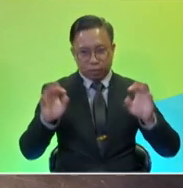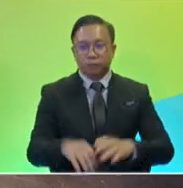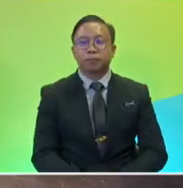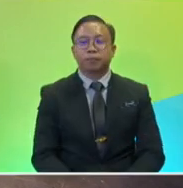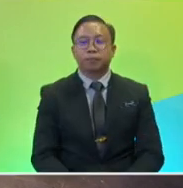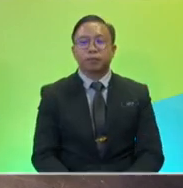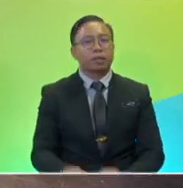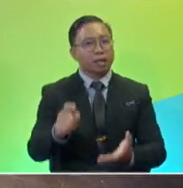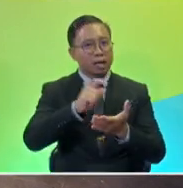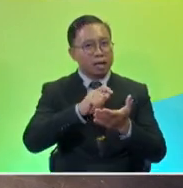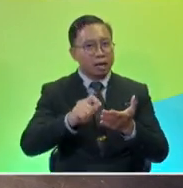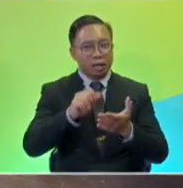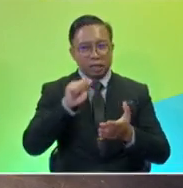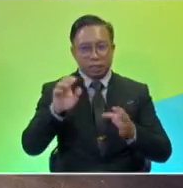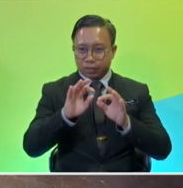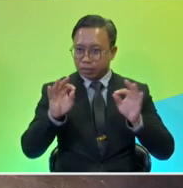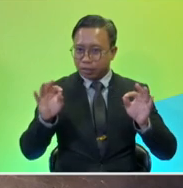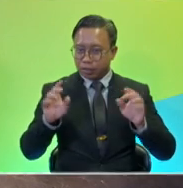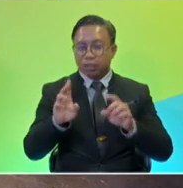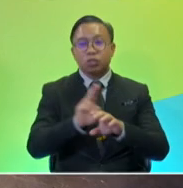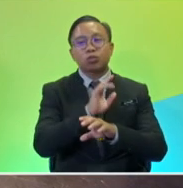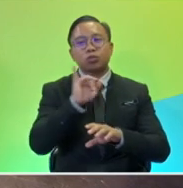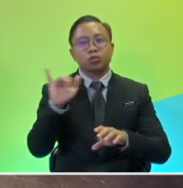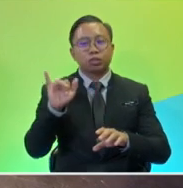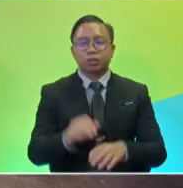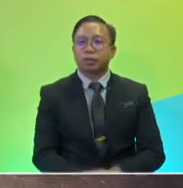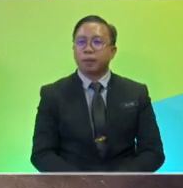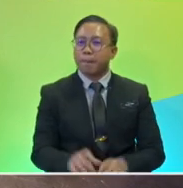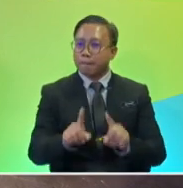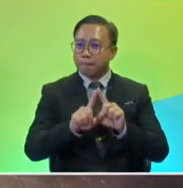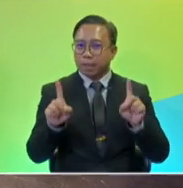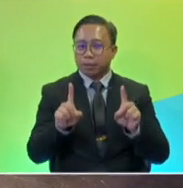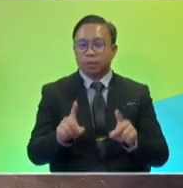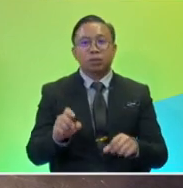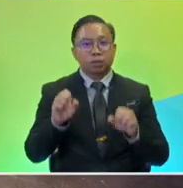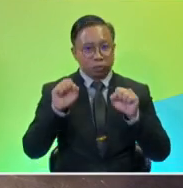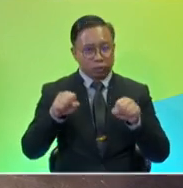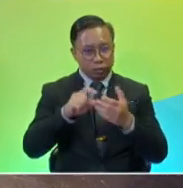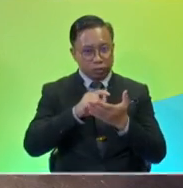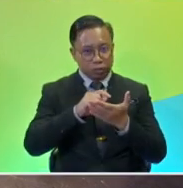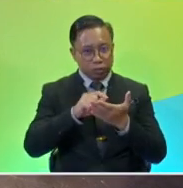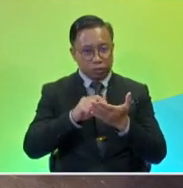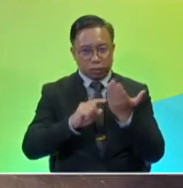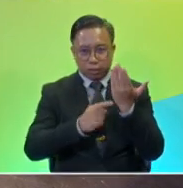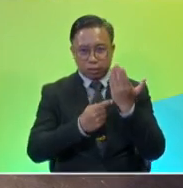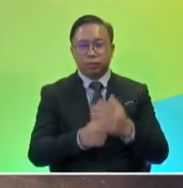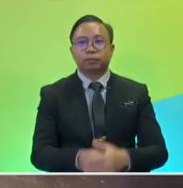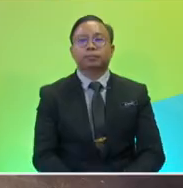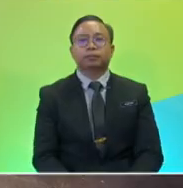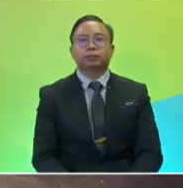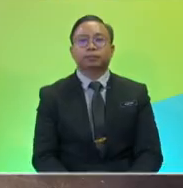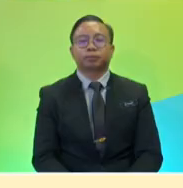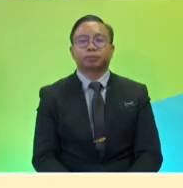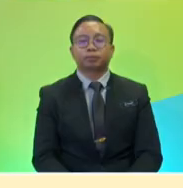to write the sentence using but. Okay. Right? Okay, can we start with maybe Farooq? Okay, so this is the